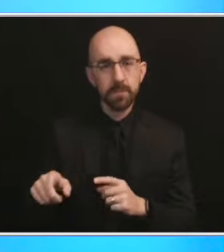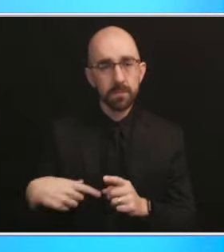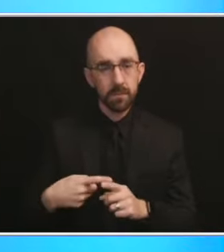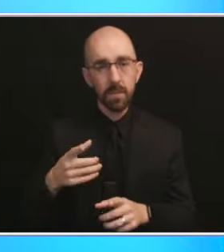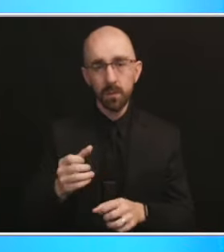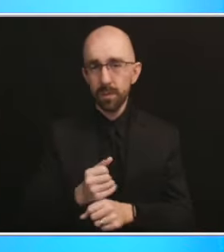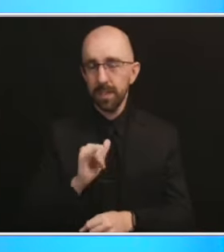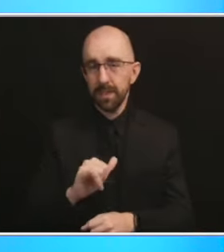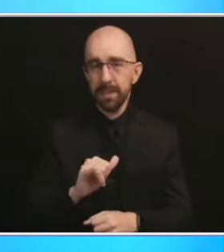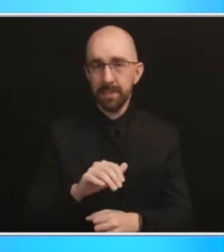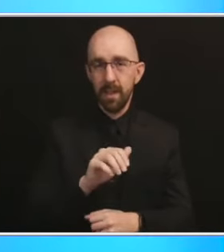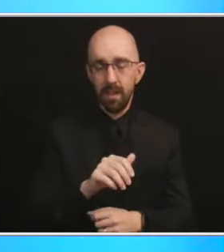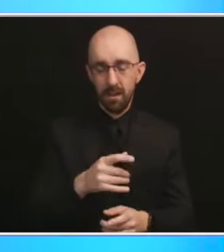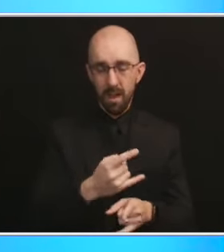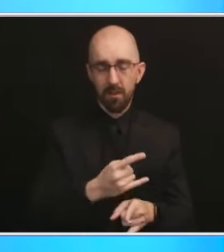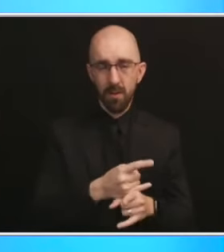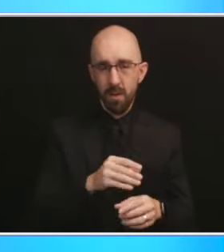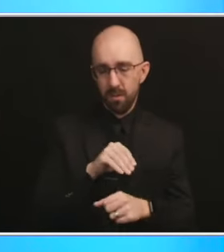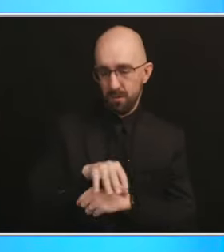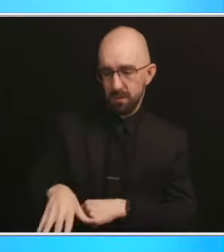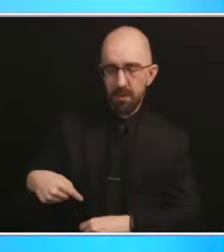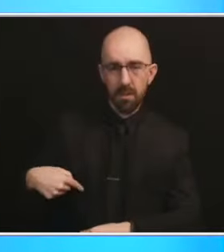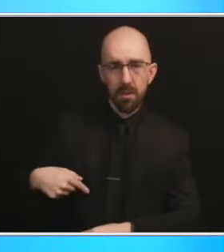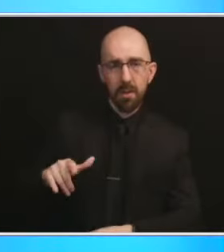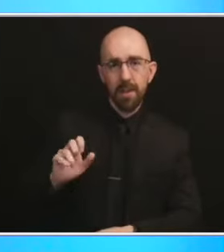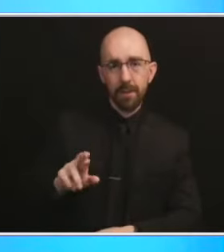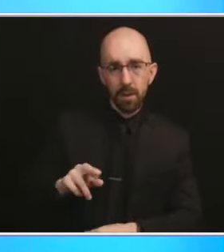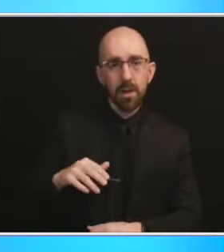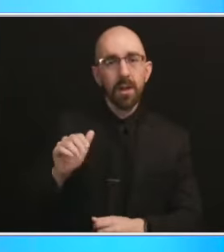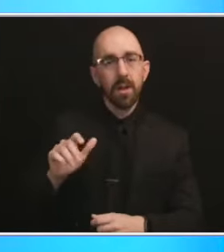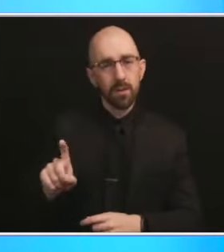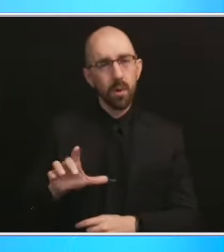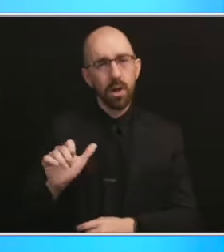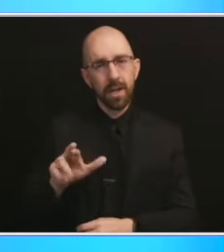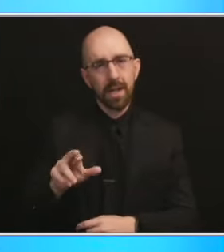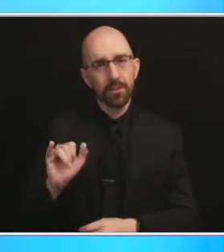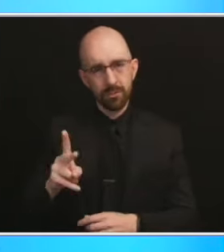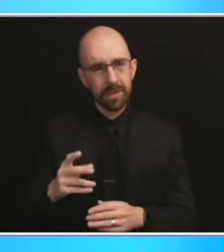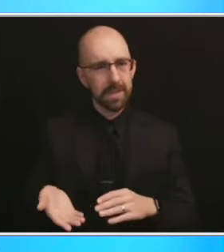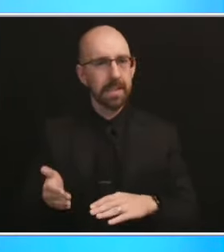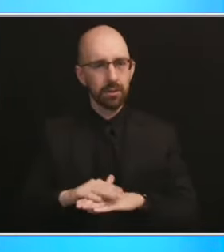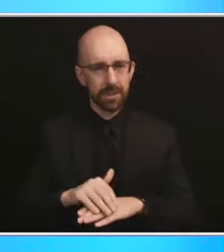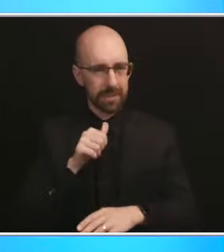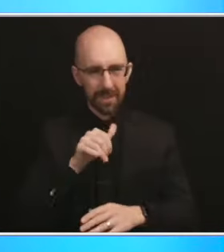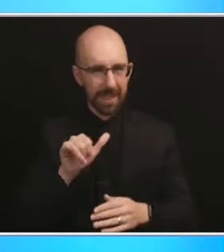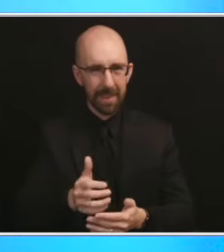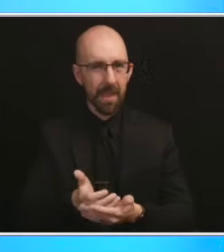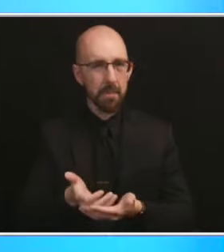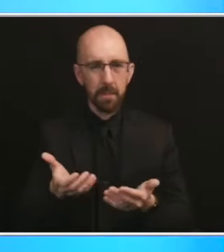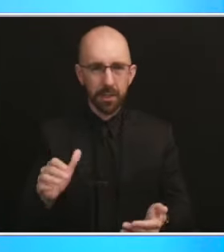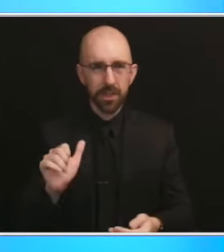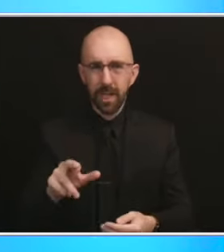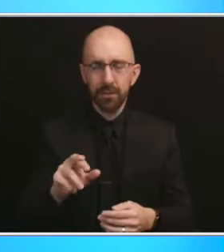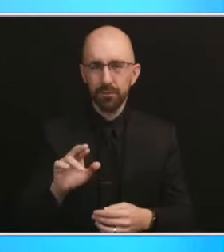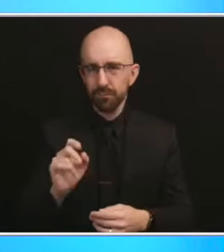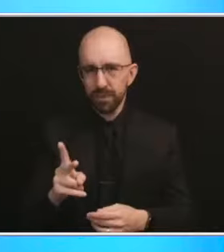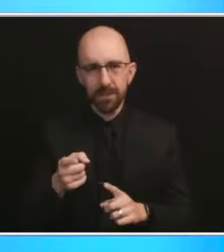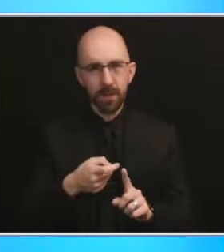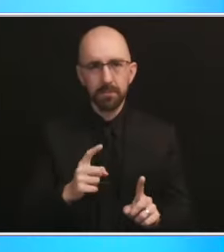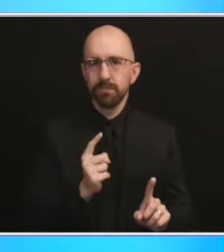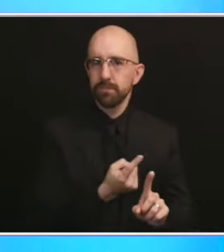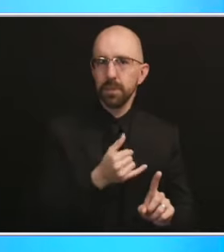alcohol-induced cirrhosis, that's when cancer risk really increases. There's really not that much cancer risk from just drinking